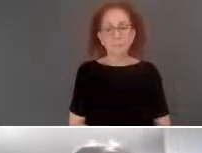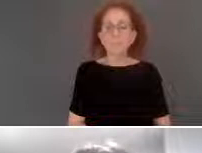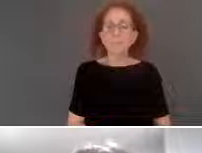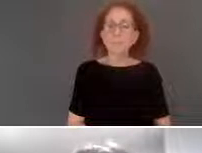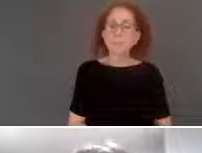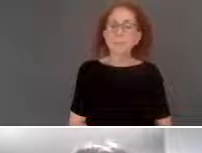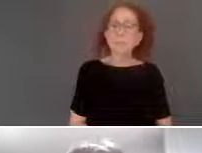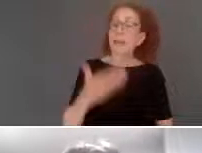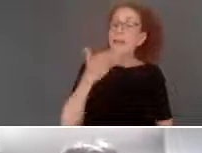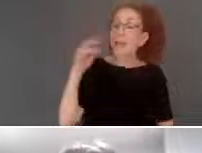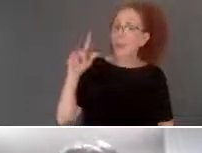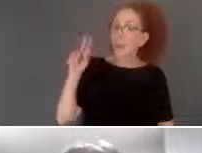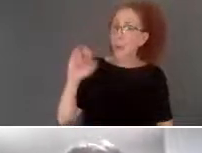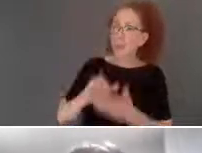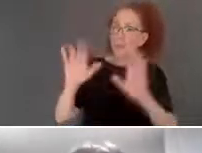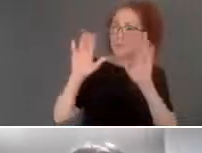Thank you, Nicole. That was great.